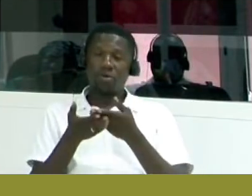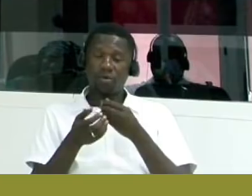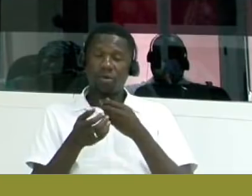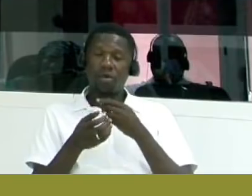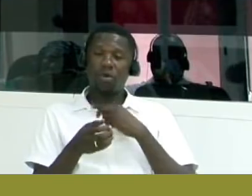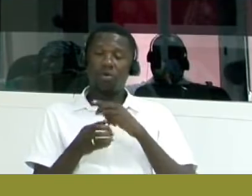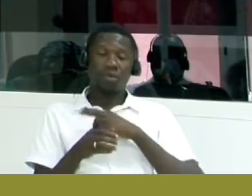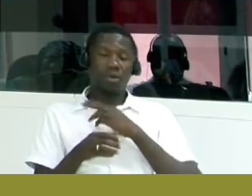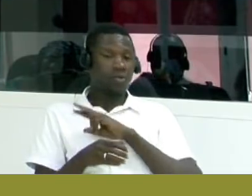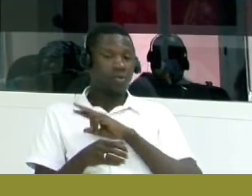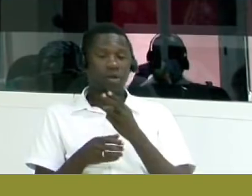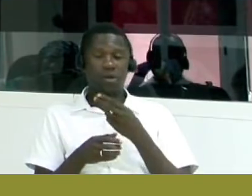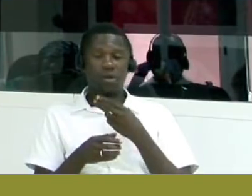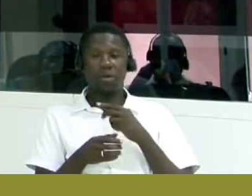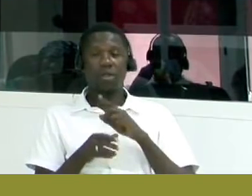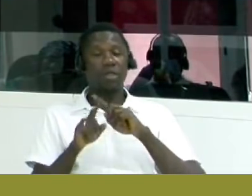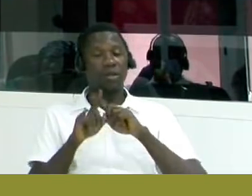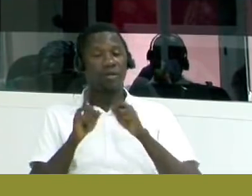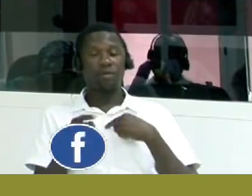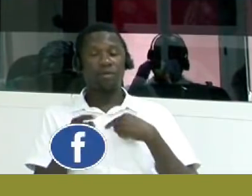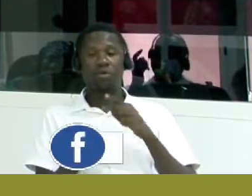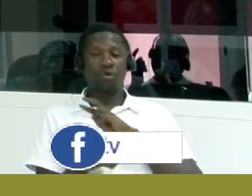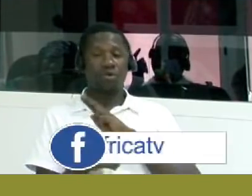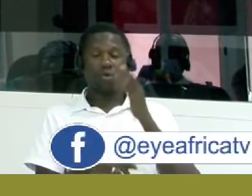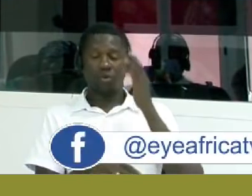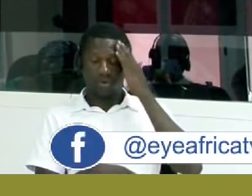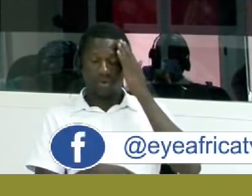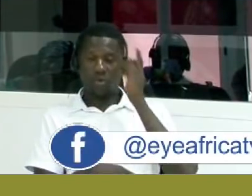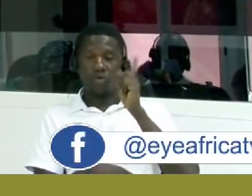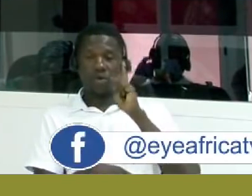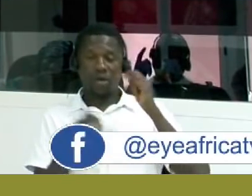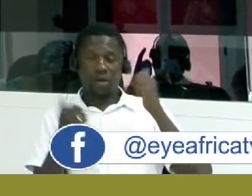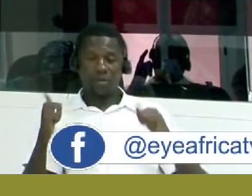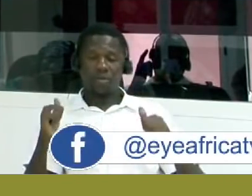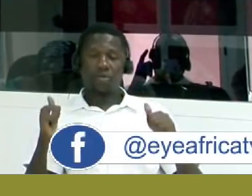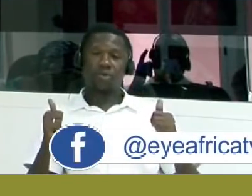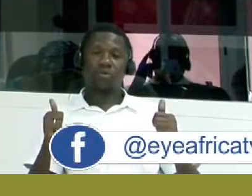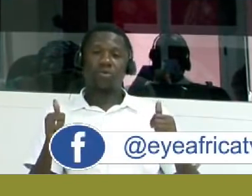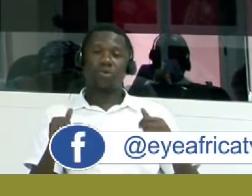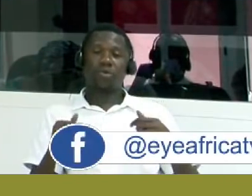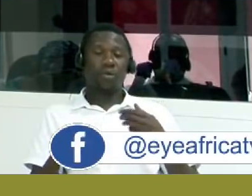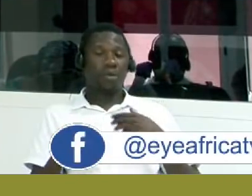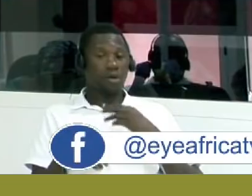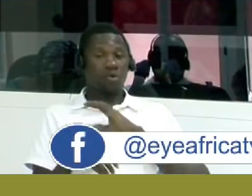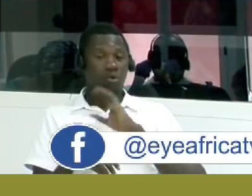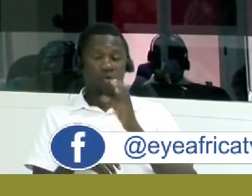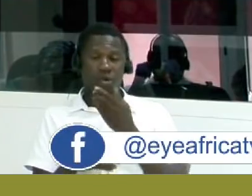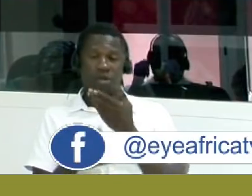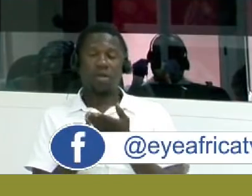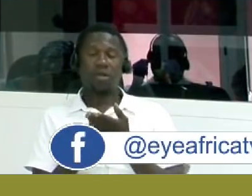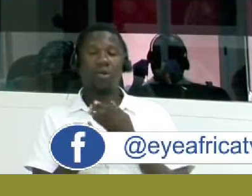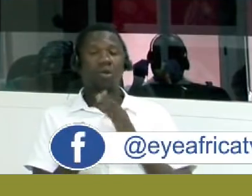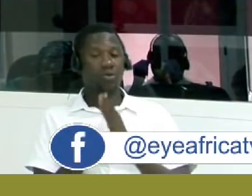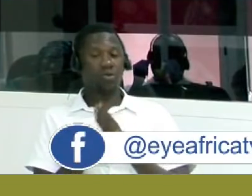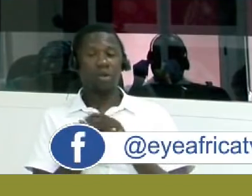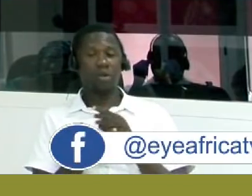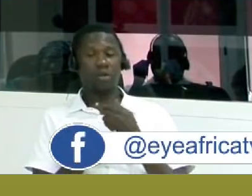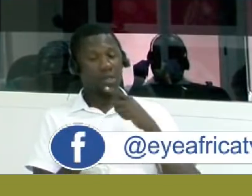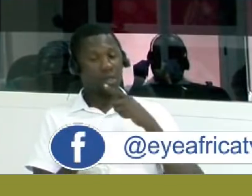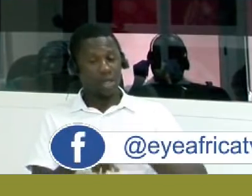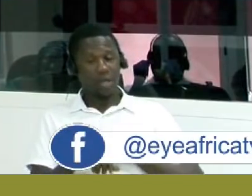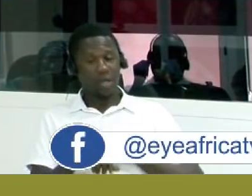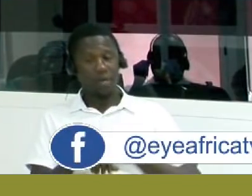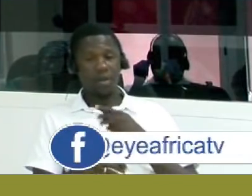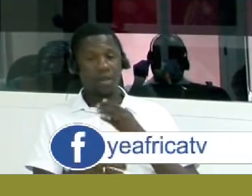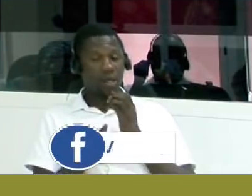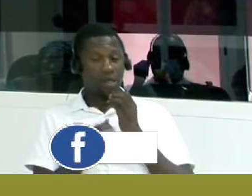on it, is different from not knowing what happened. I'm not unwilling. It's just that I cannot, at this point in time, tell you that, yes,